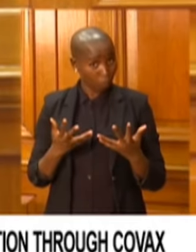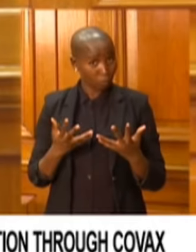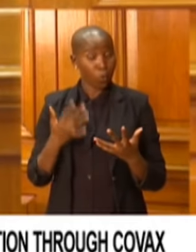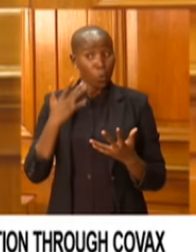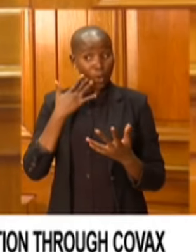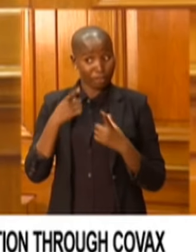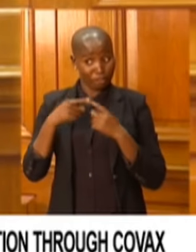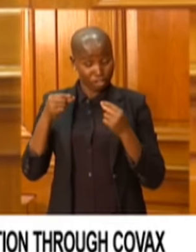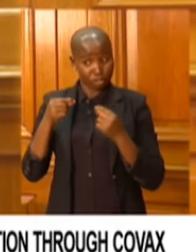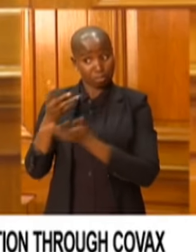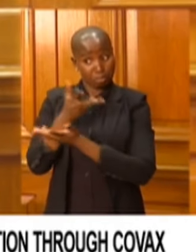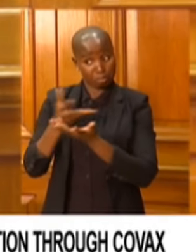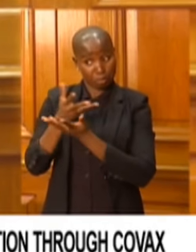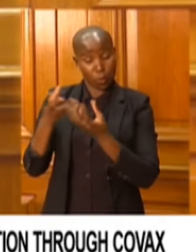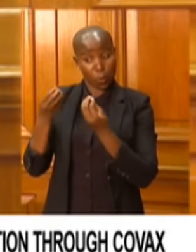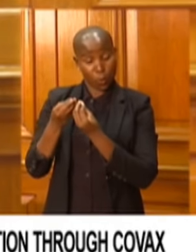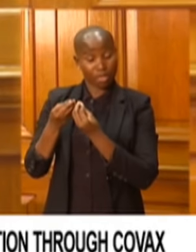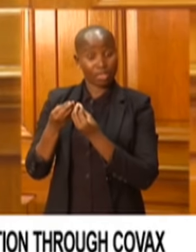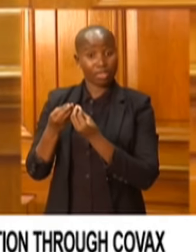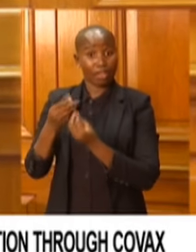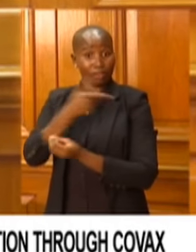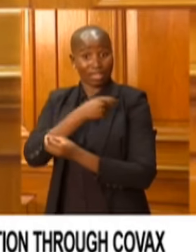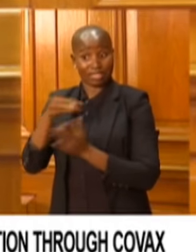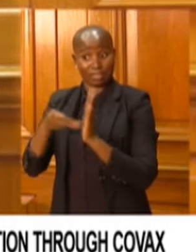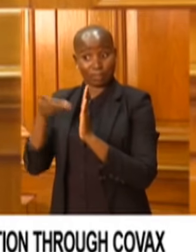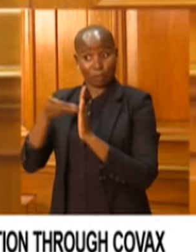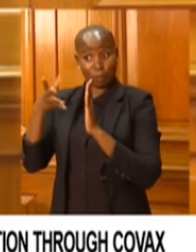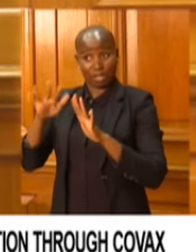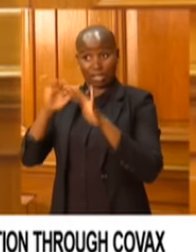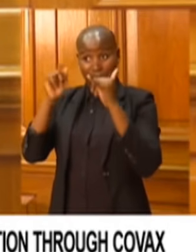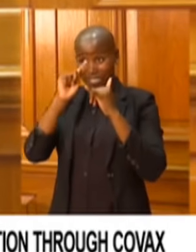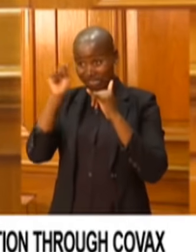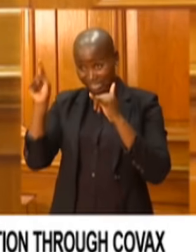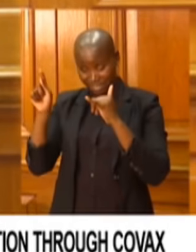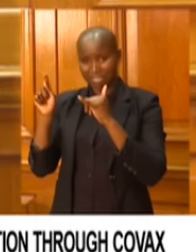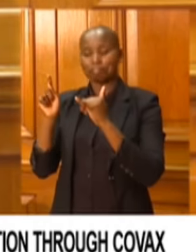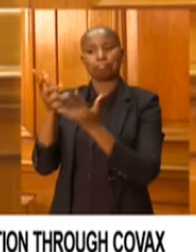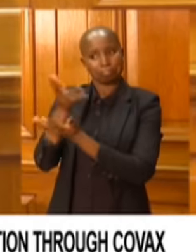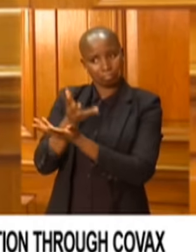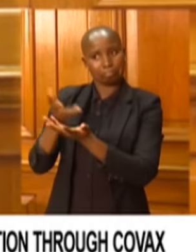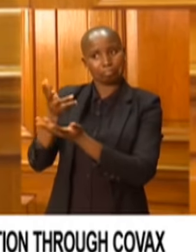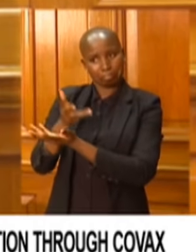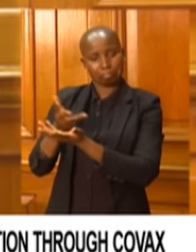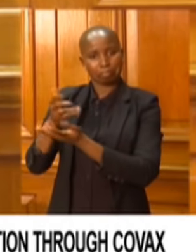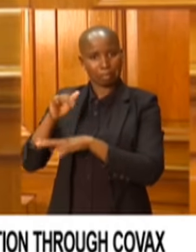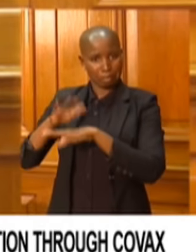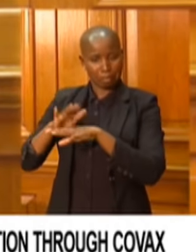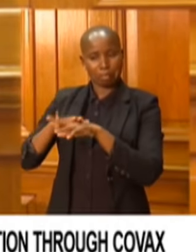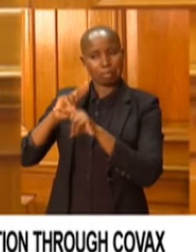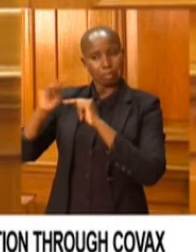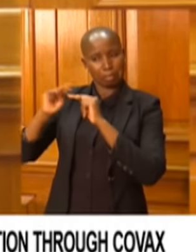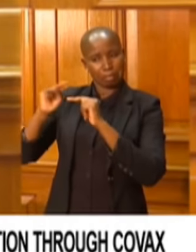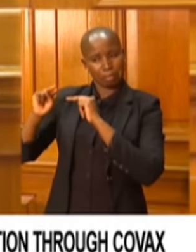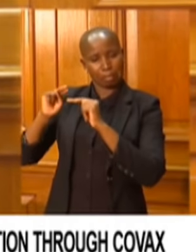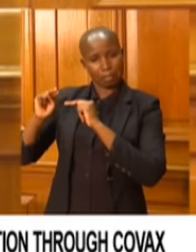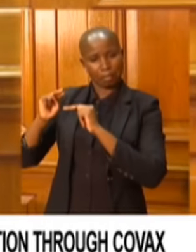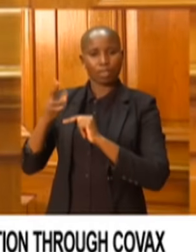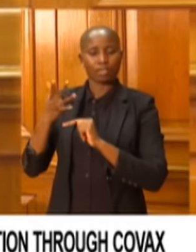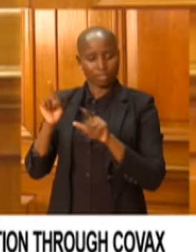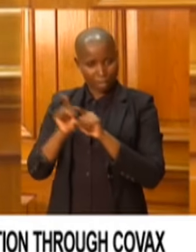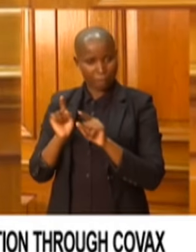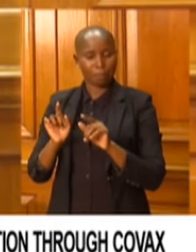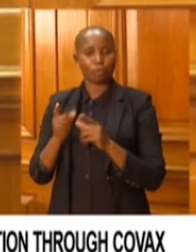and manufacturers. We are in daily and constant negotiations and